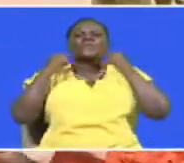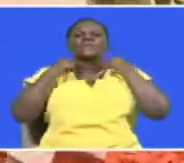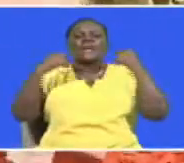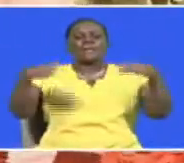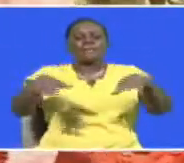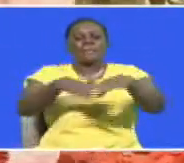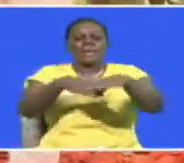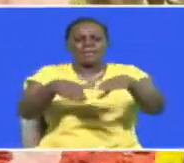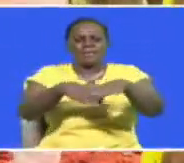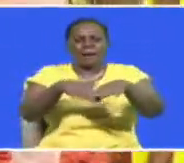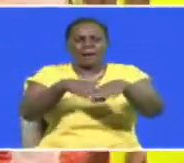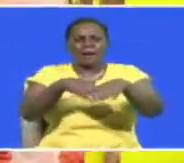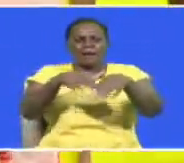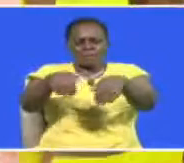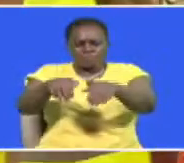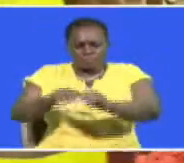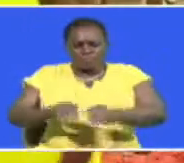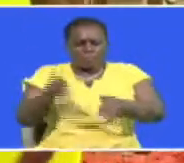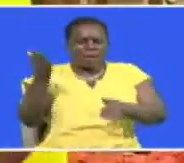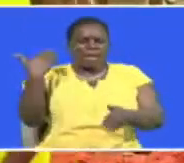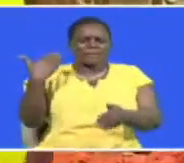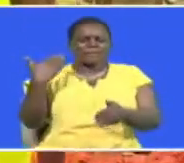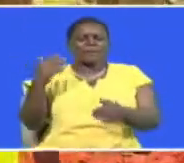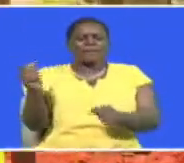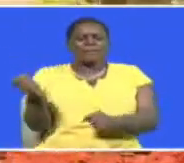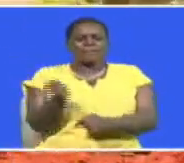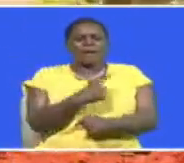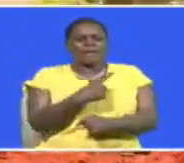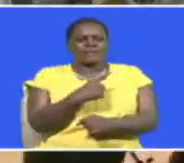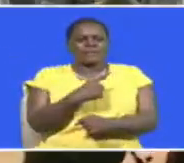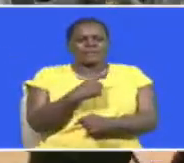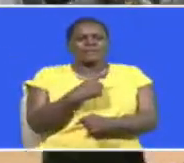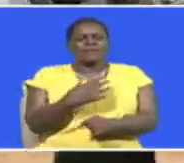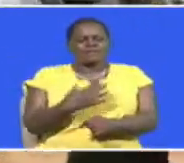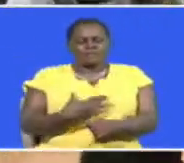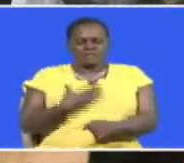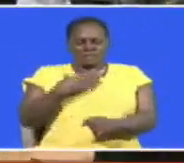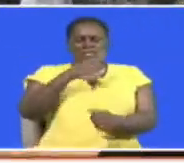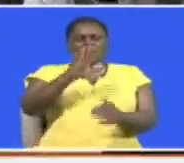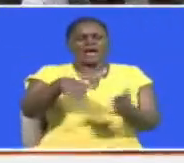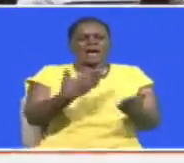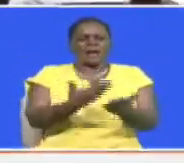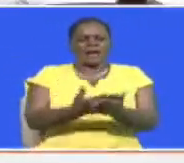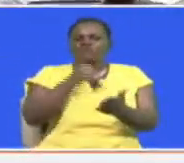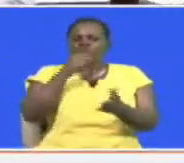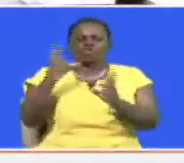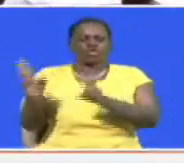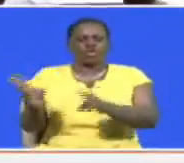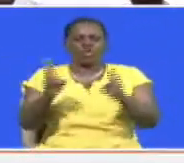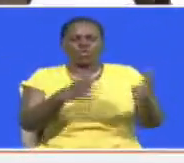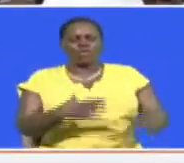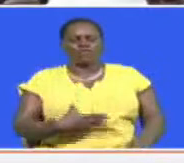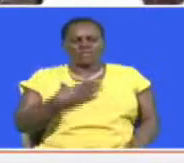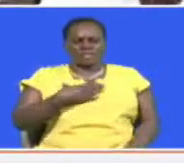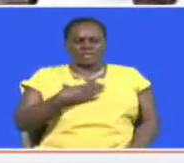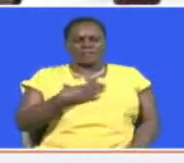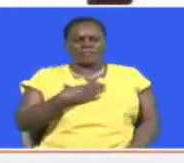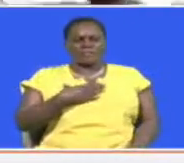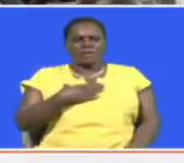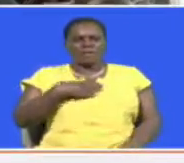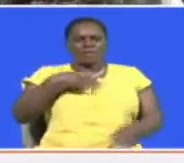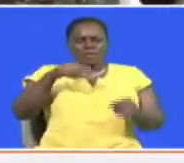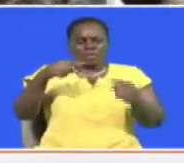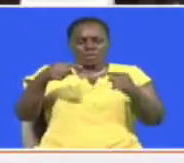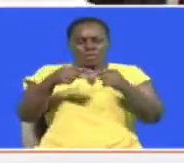Mackenzie's followers were dug up last month, received some unusual guests. Mambo vipi? Among the guests